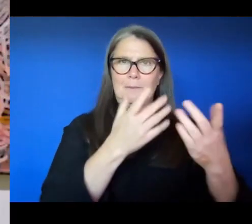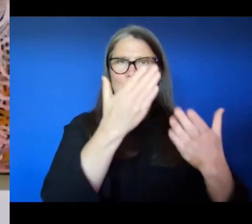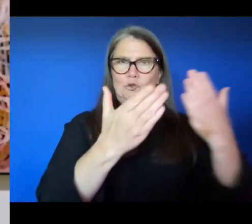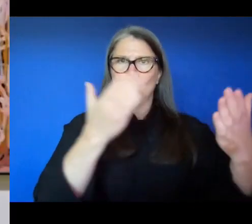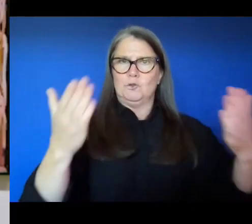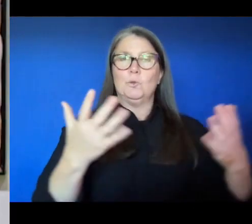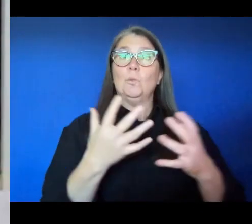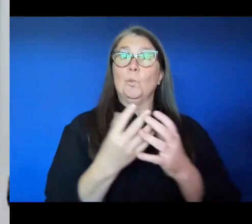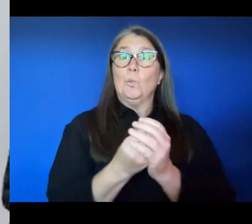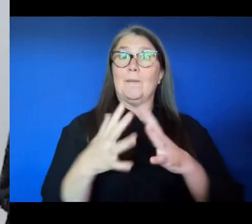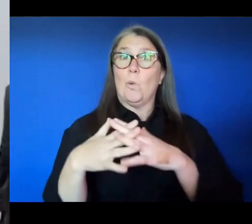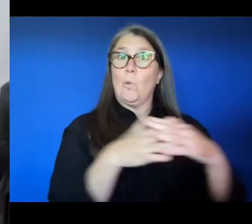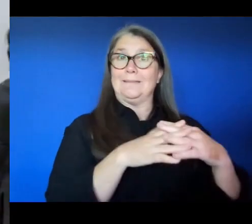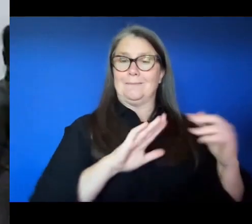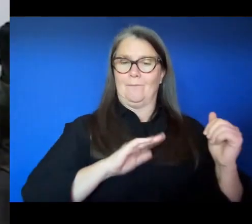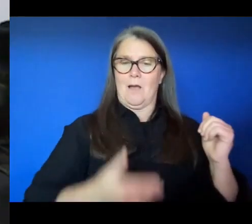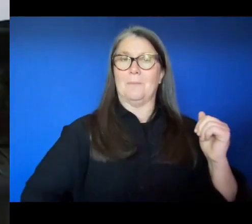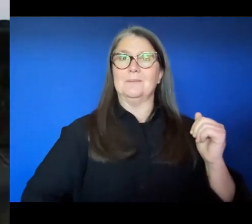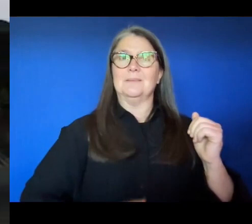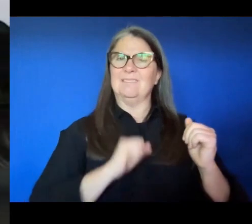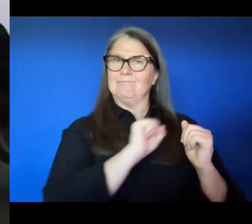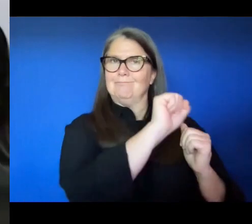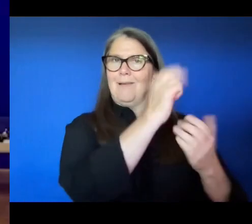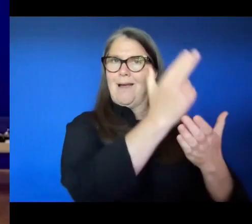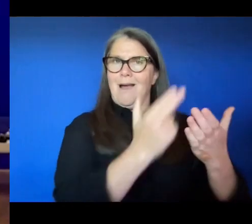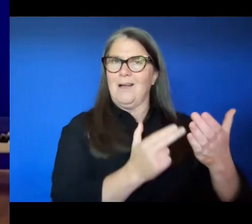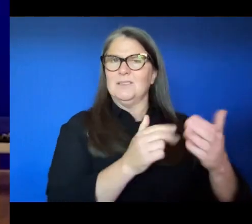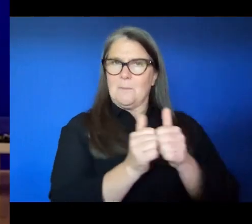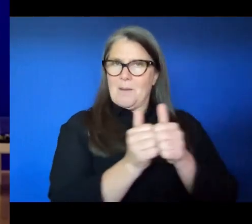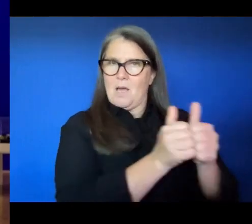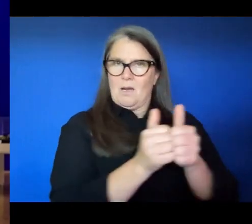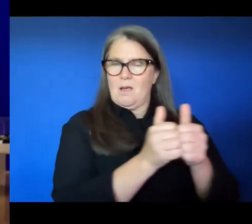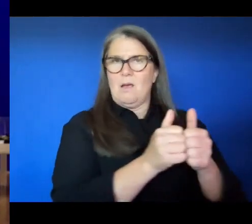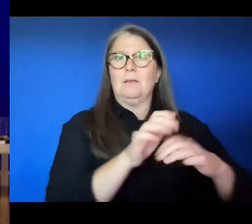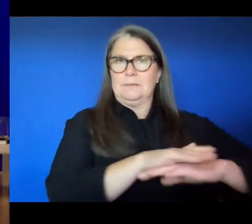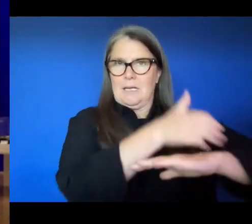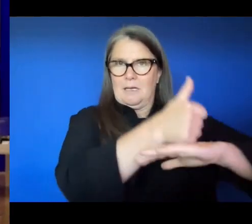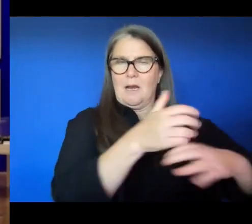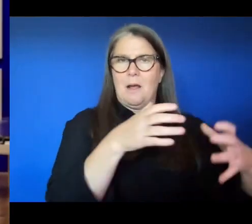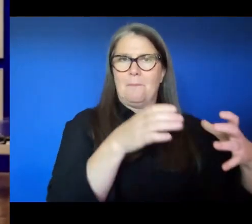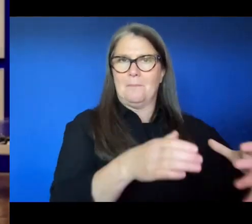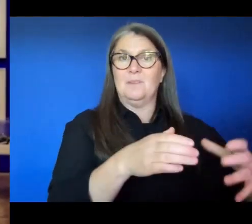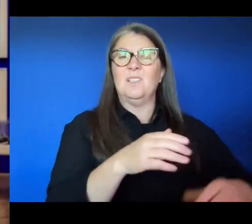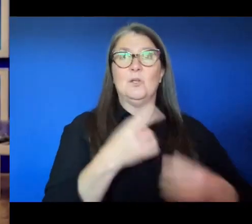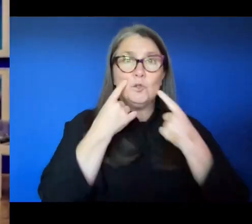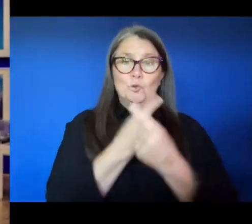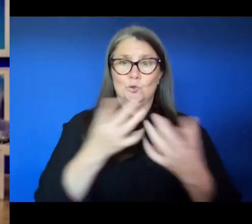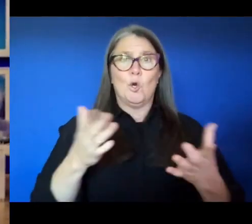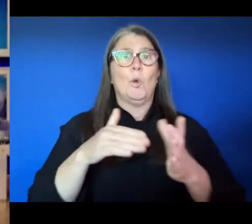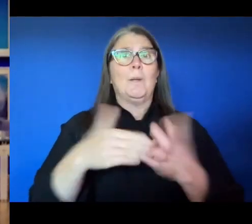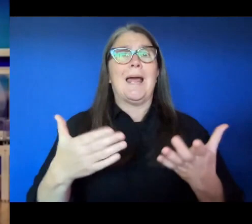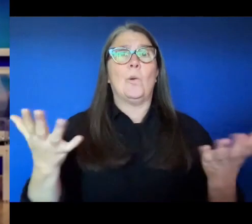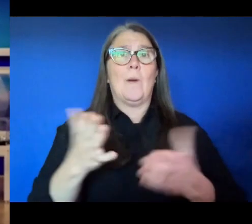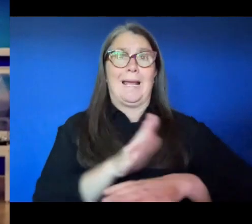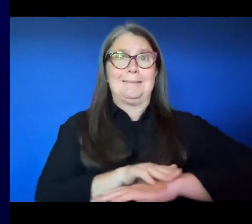much. We have Ever-Present currently being shown in Singapore National Gallery, and I must say, Judy,